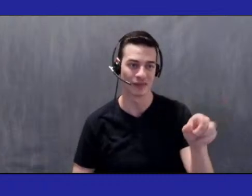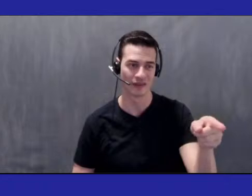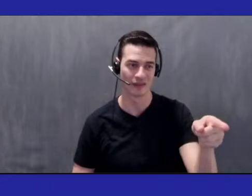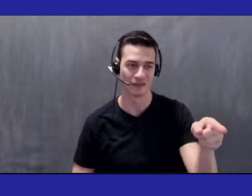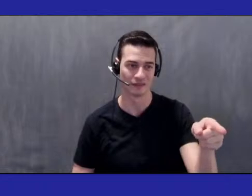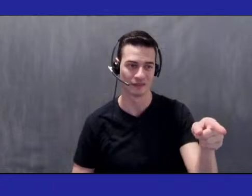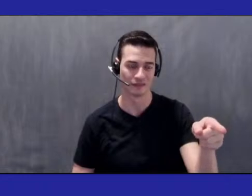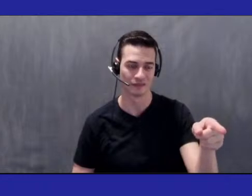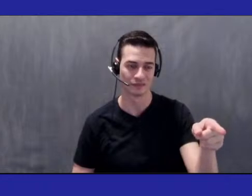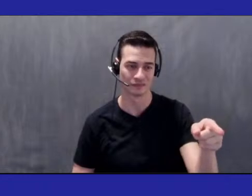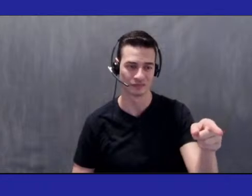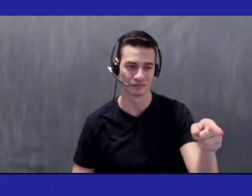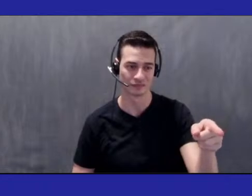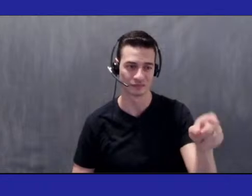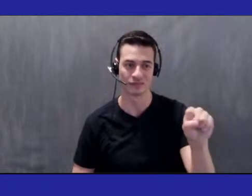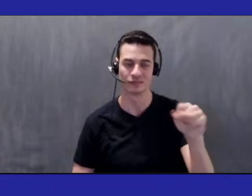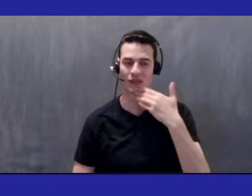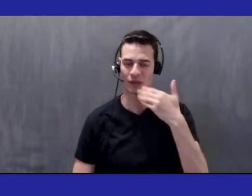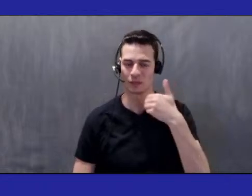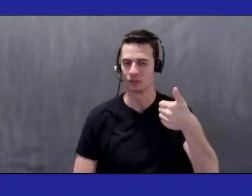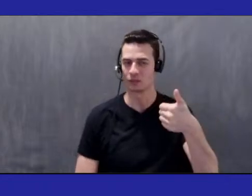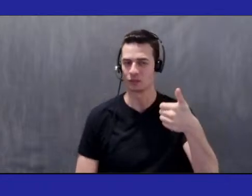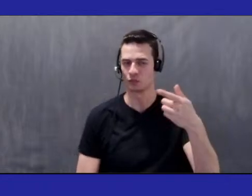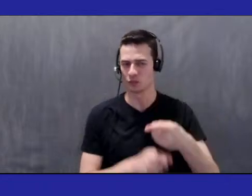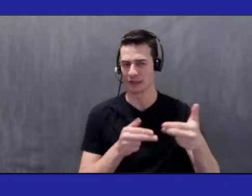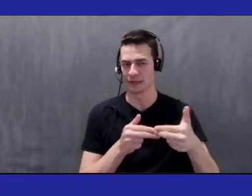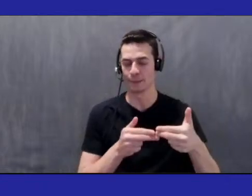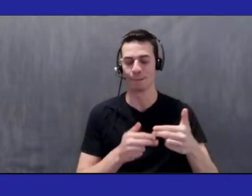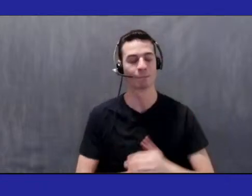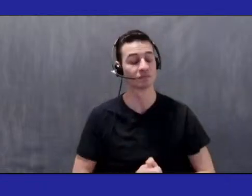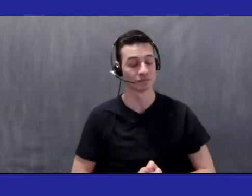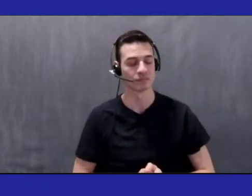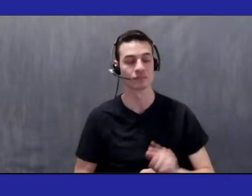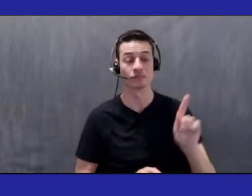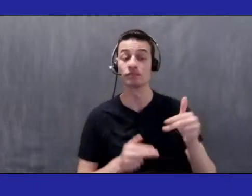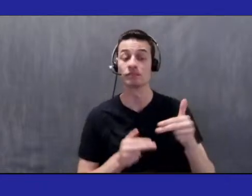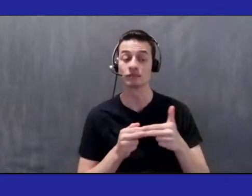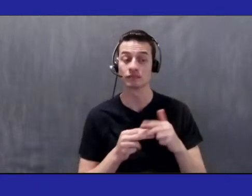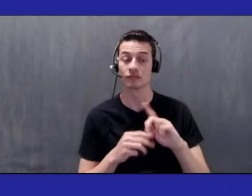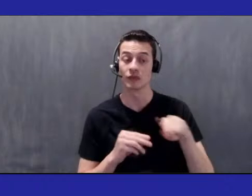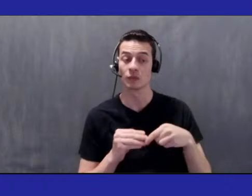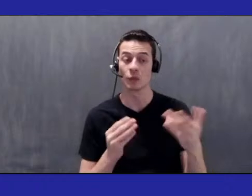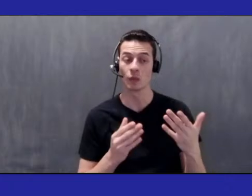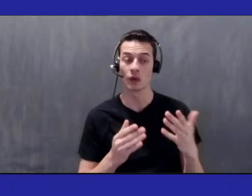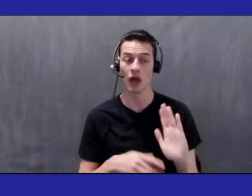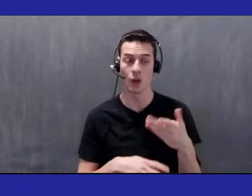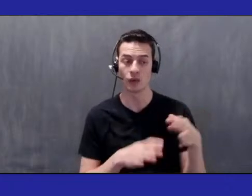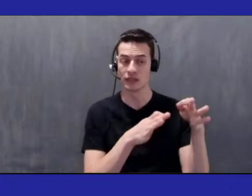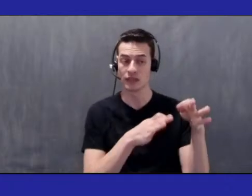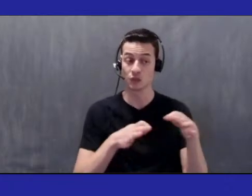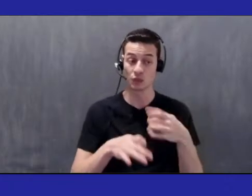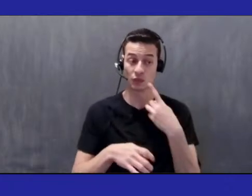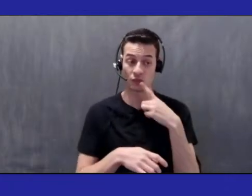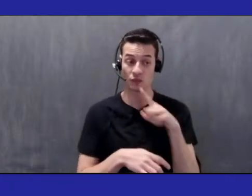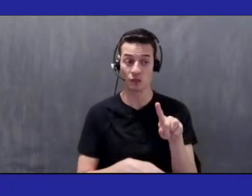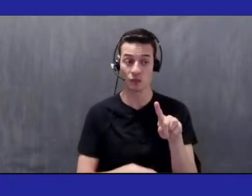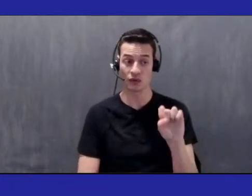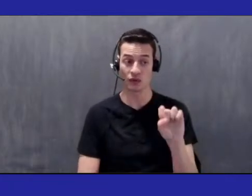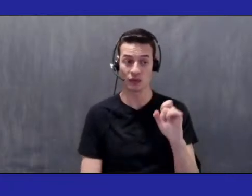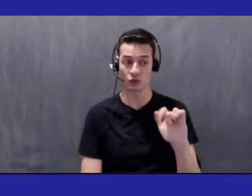2020 to 2023 slide? Thank you. So this is regarding the determinations that we received on sexual